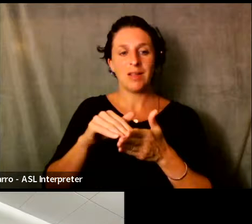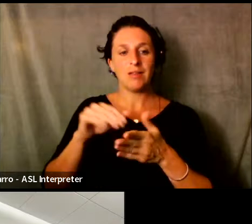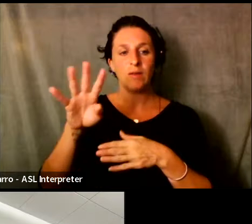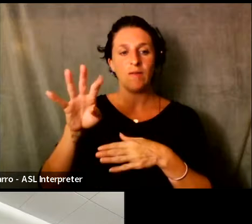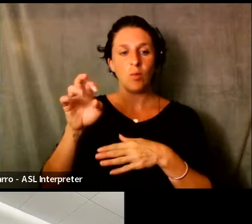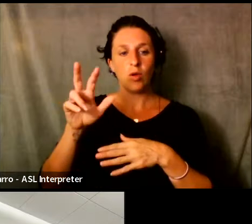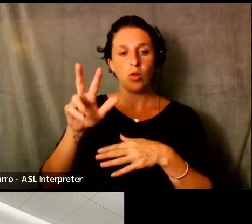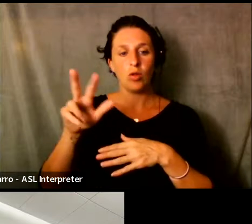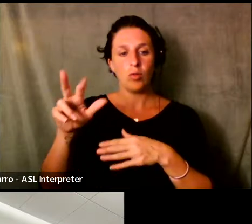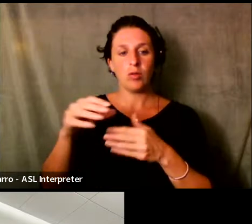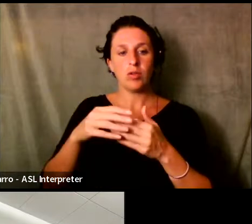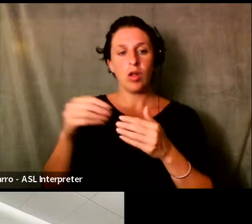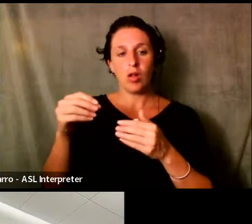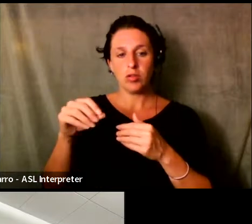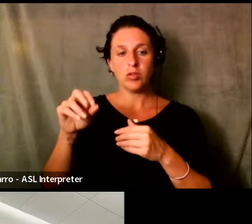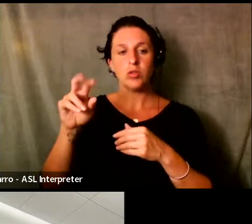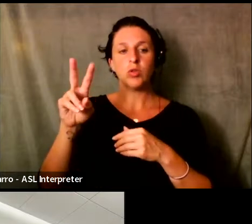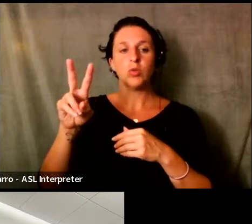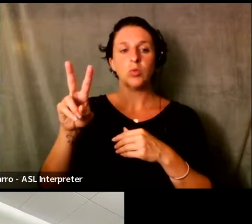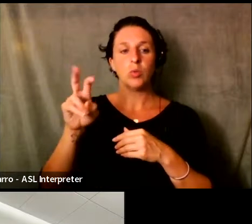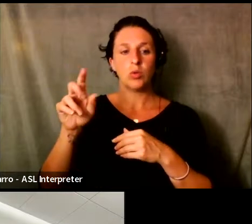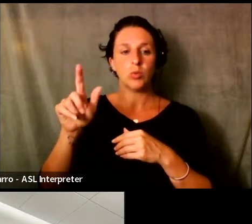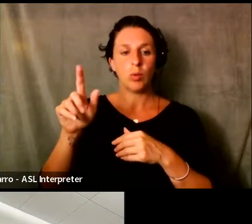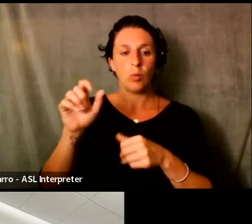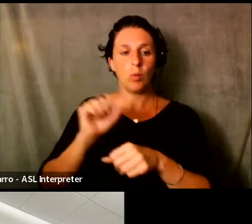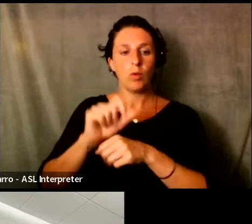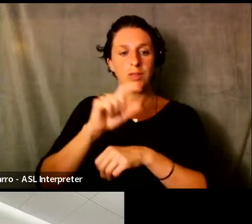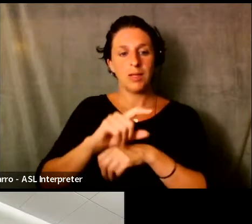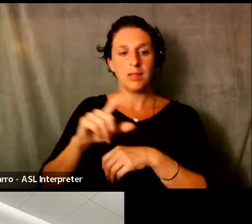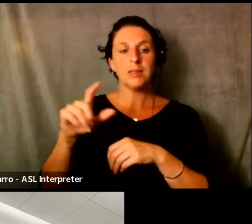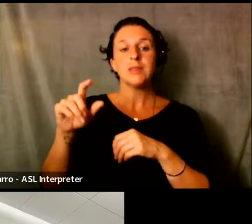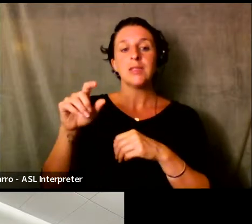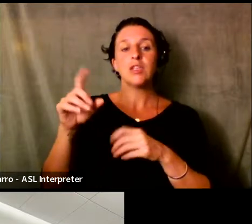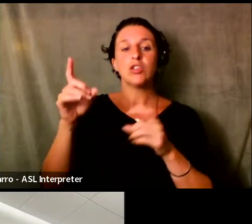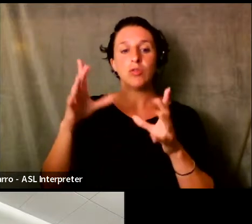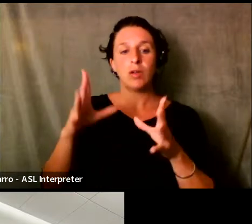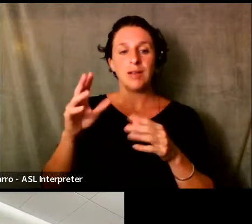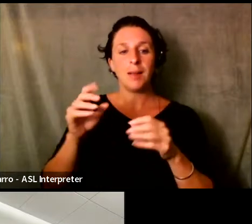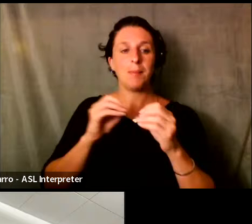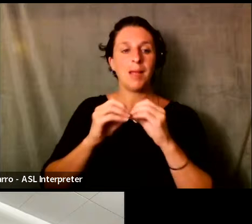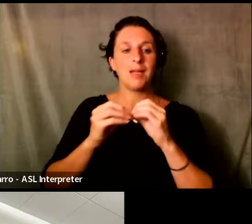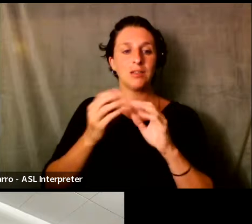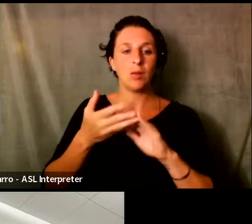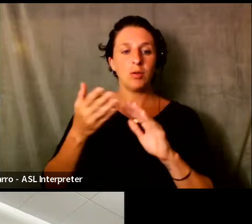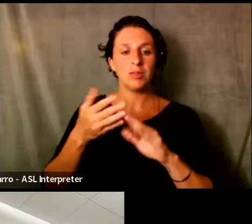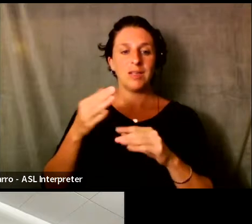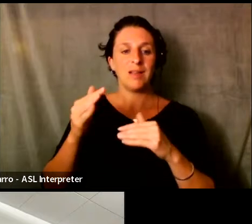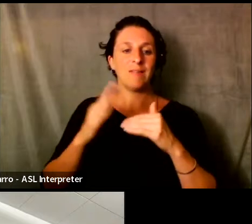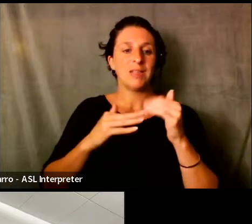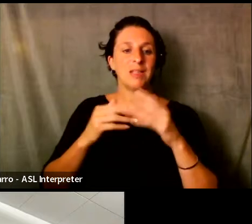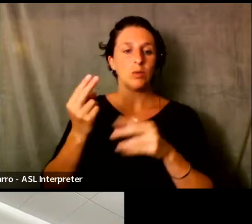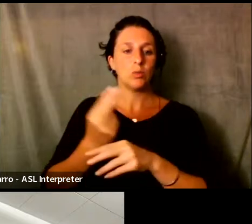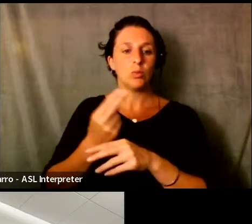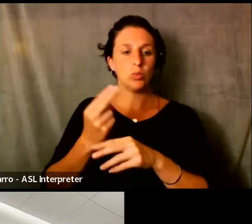$217,433 at 221 workdays. Linda Carlton, Director of Maintenance Operations and Facility Use, salary